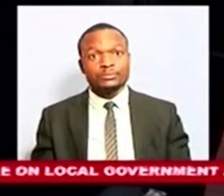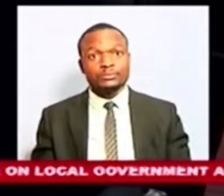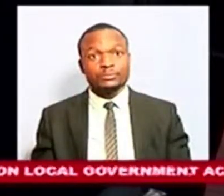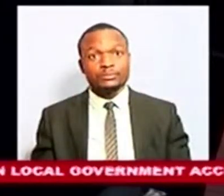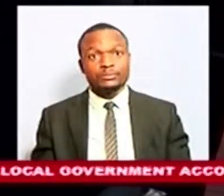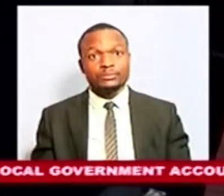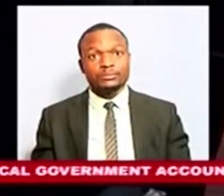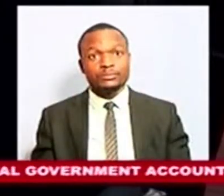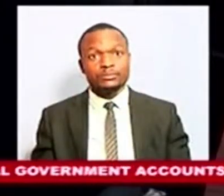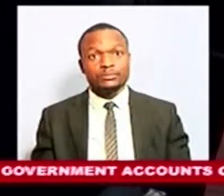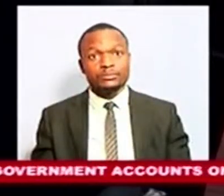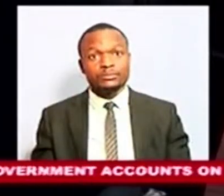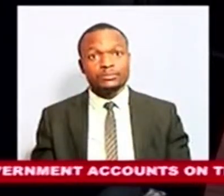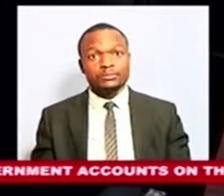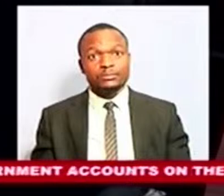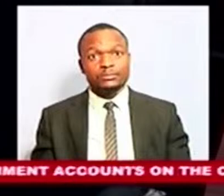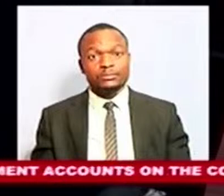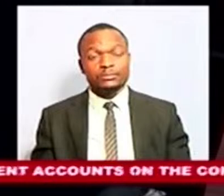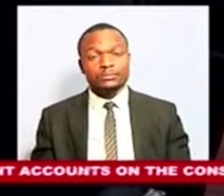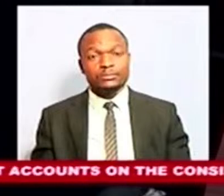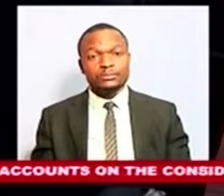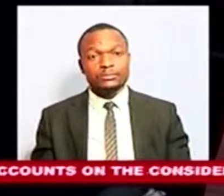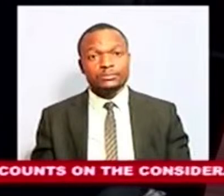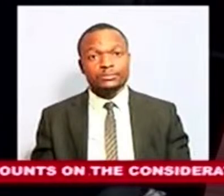And is it by